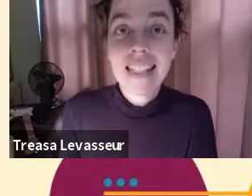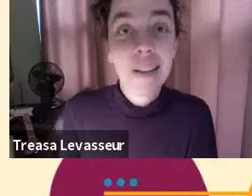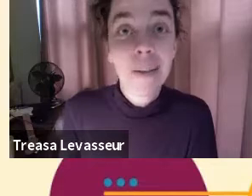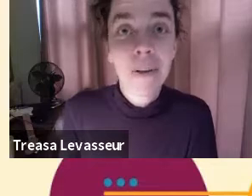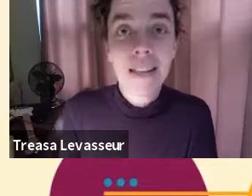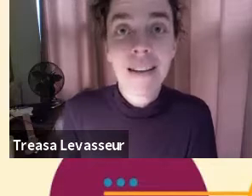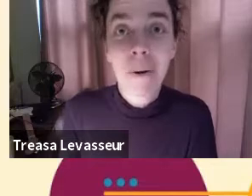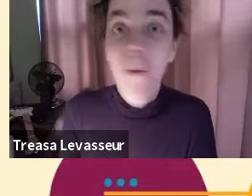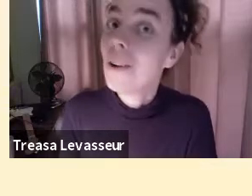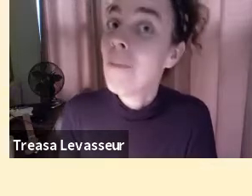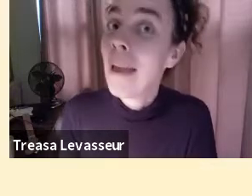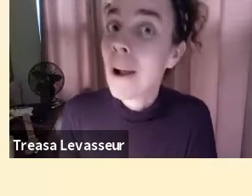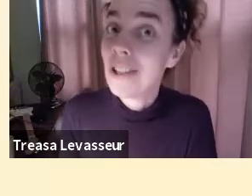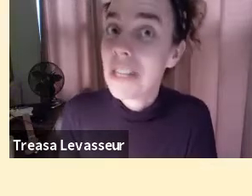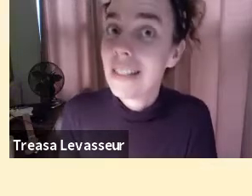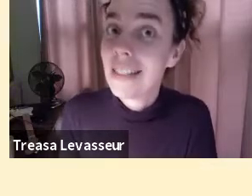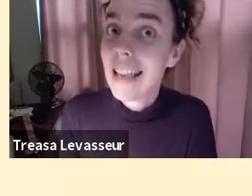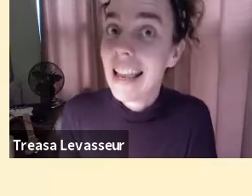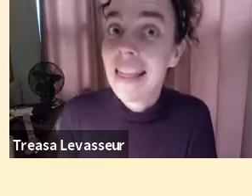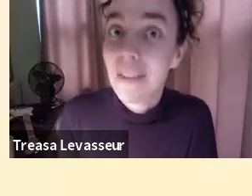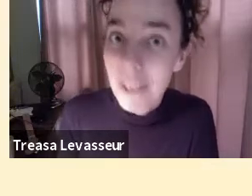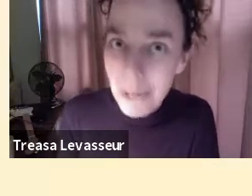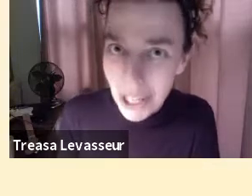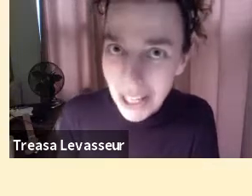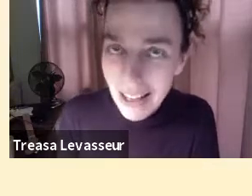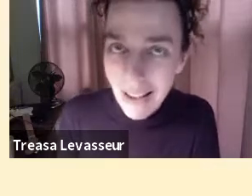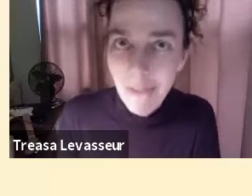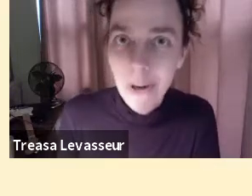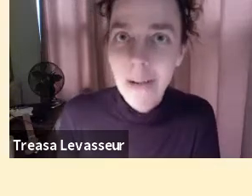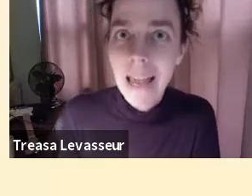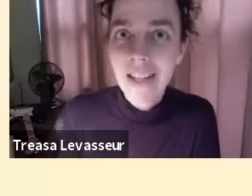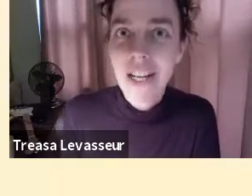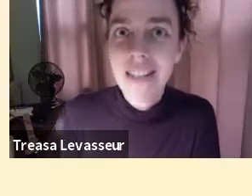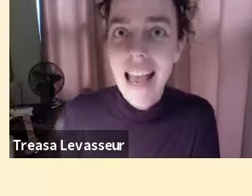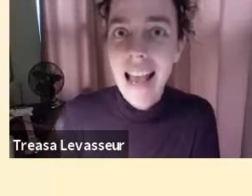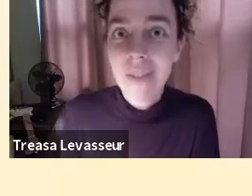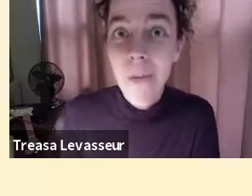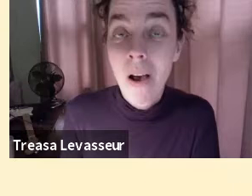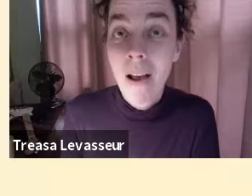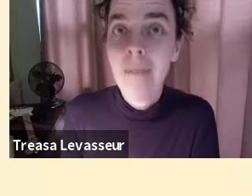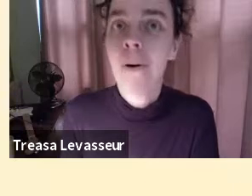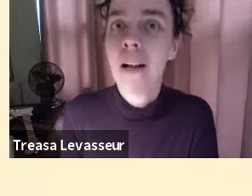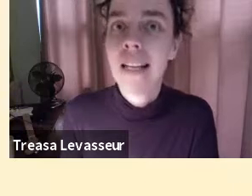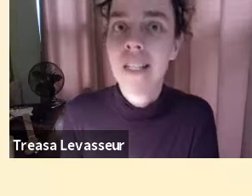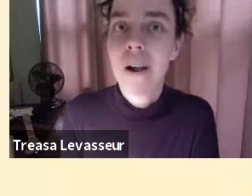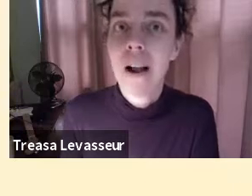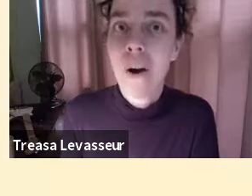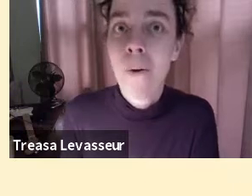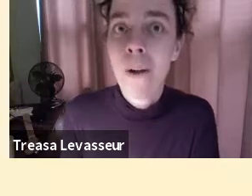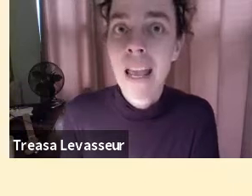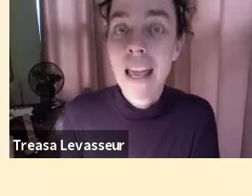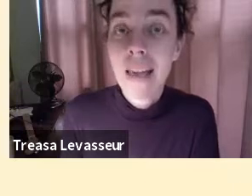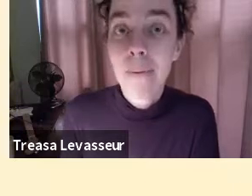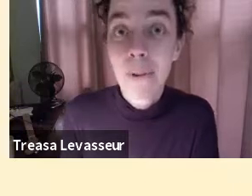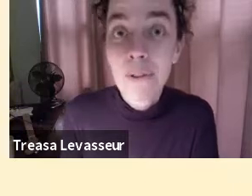today, still in person, or who may watch this in the future, for your patience as we onboard into our